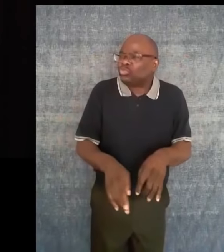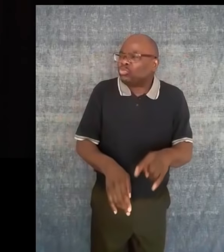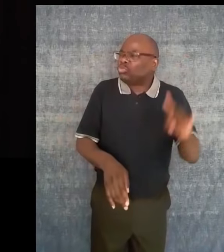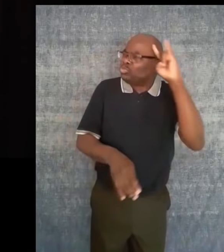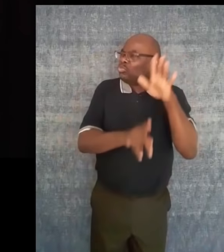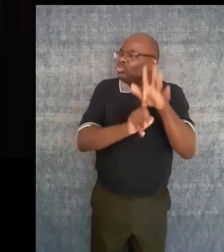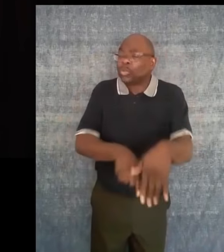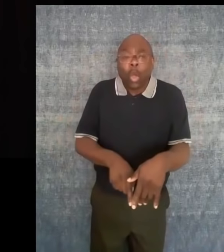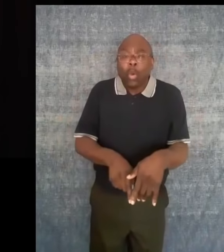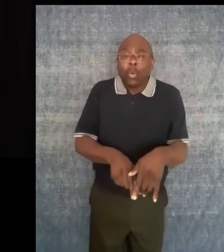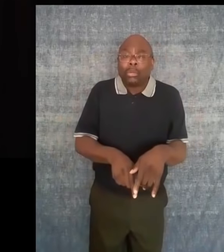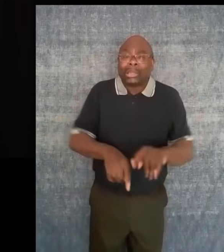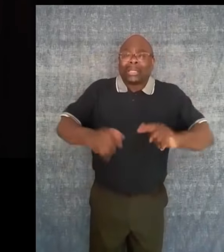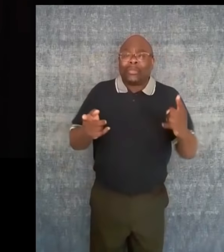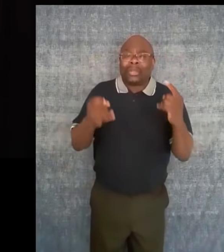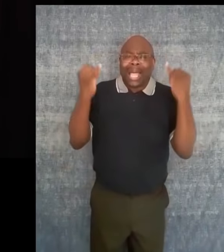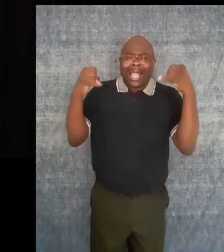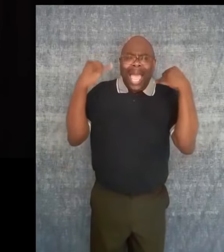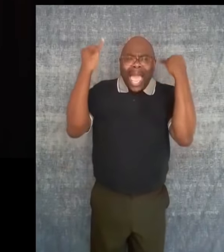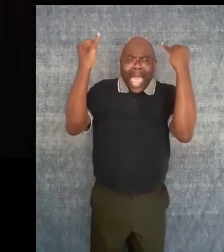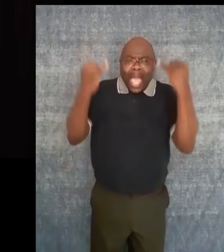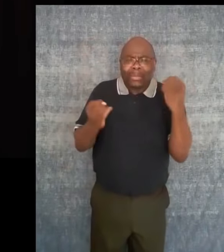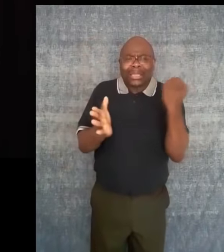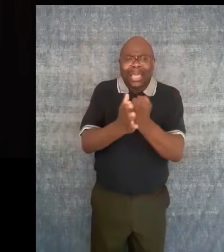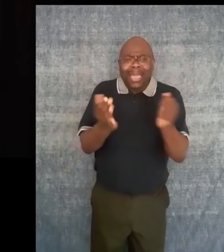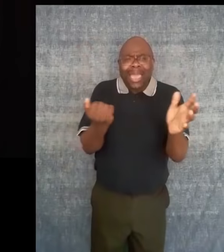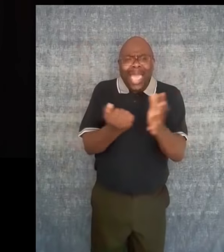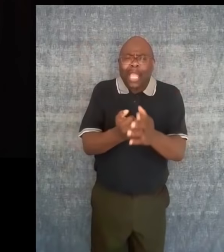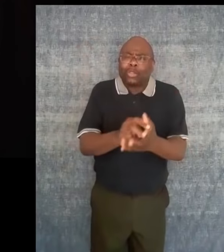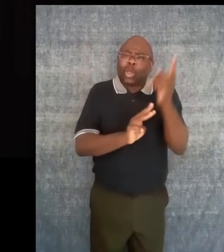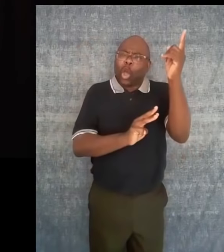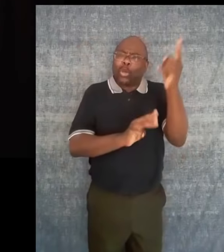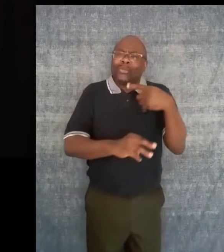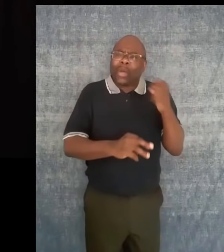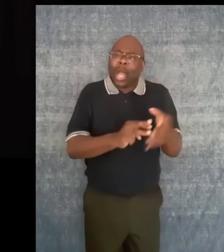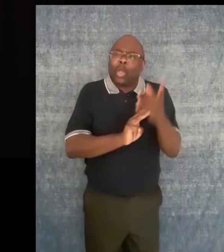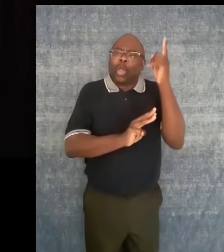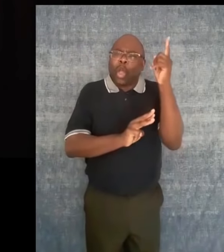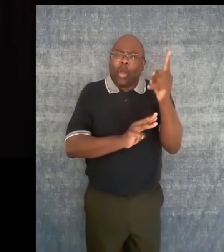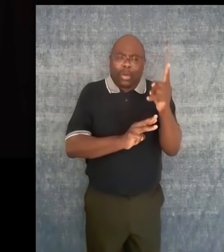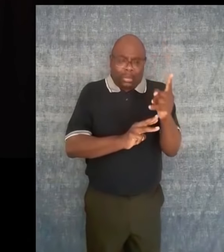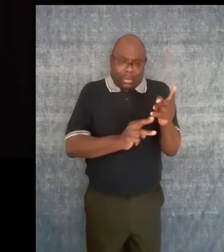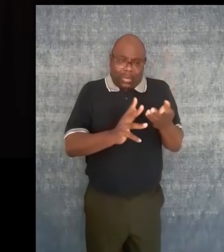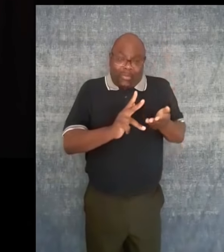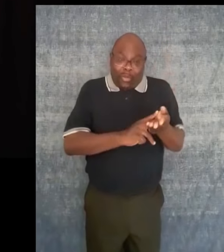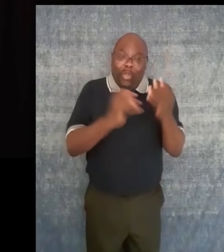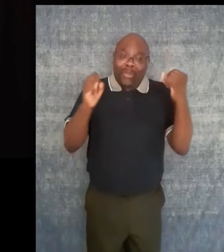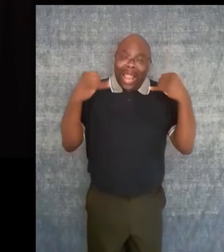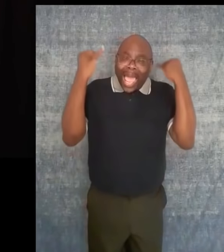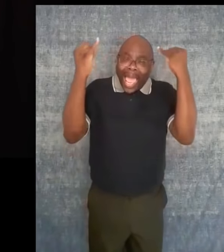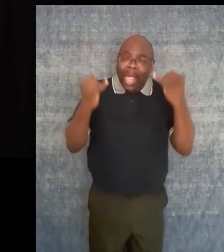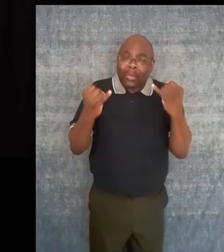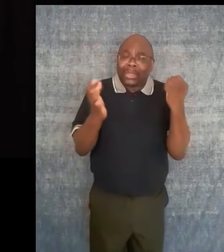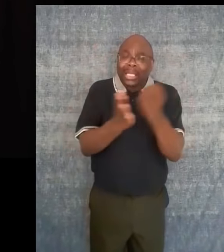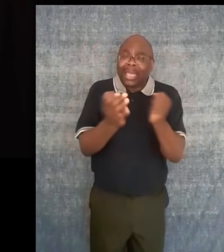a Lamb that's been slain. That is our God. That is where you will find God, in the Lamb that was slain. Look for him